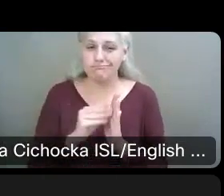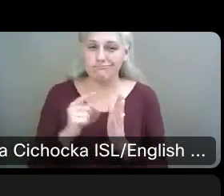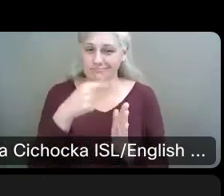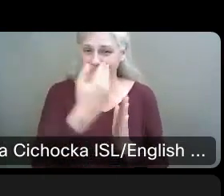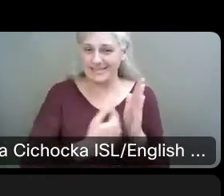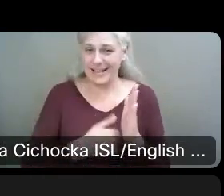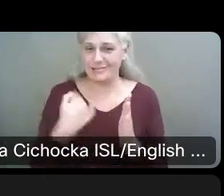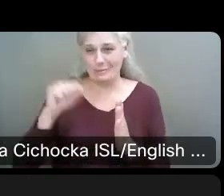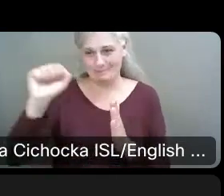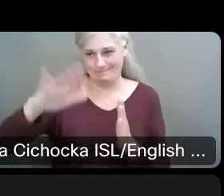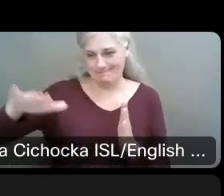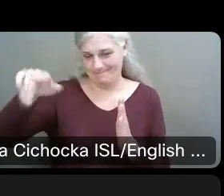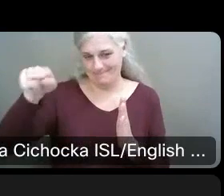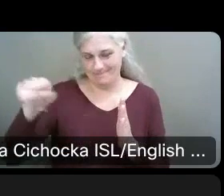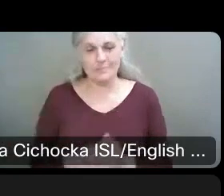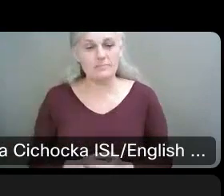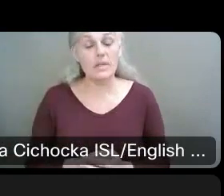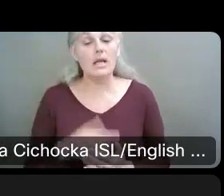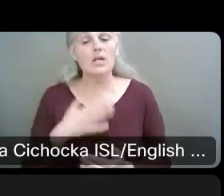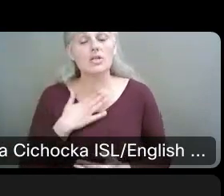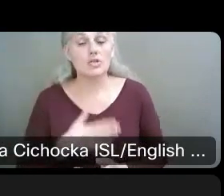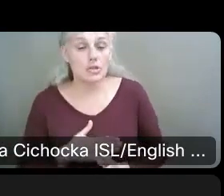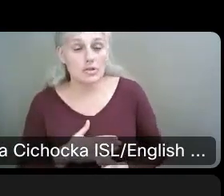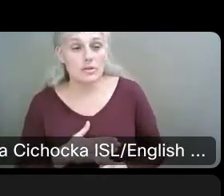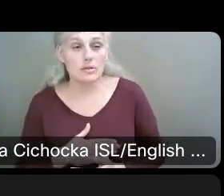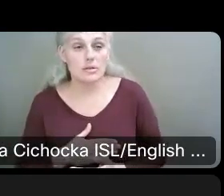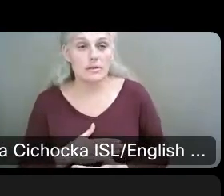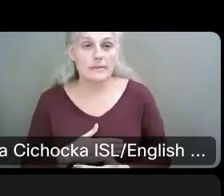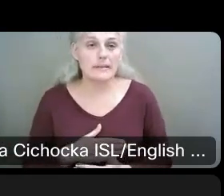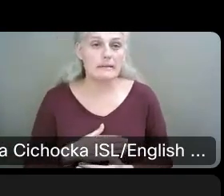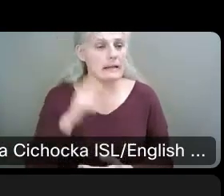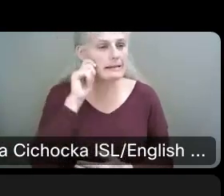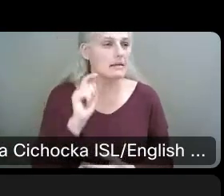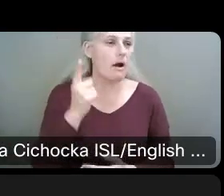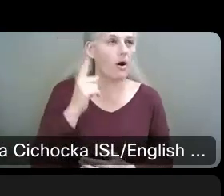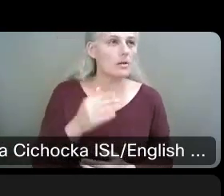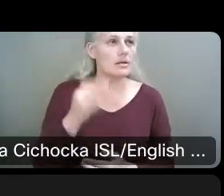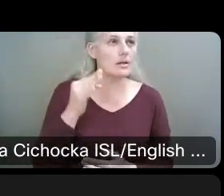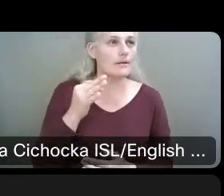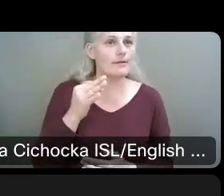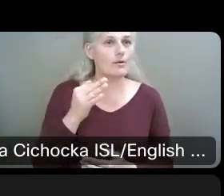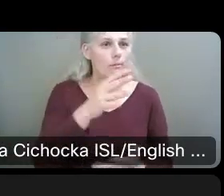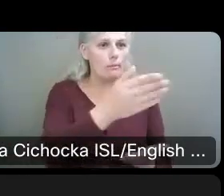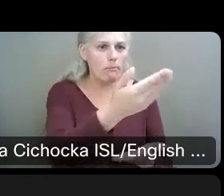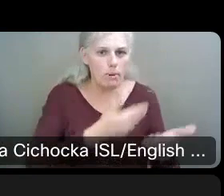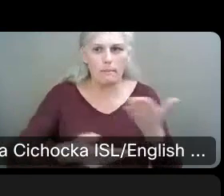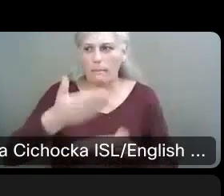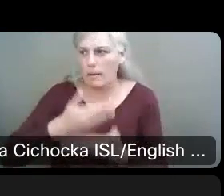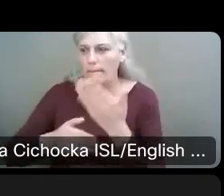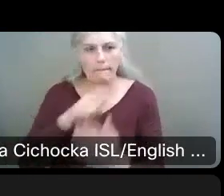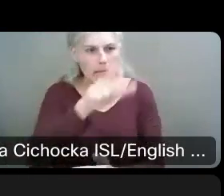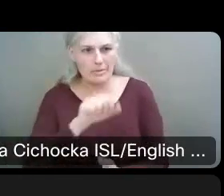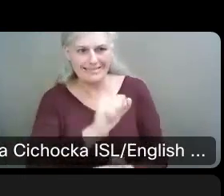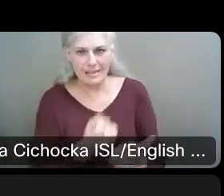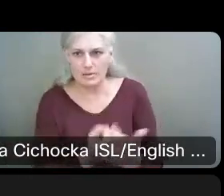presentation. And in a way, I think it's really only when you hear people's stories that, the